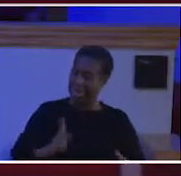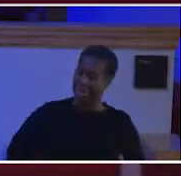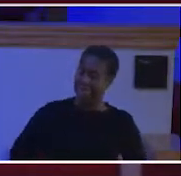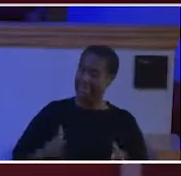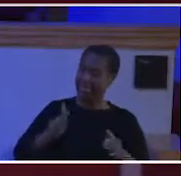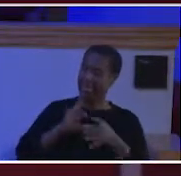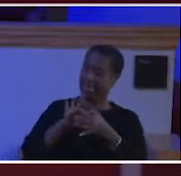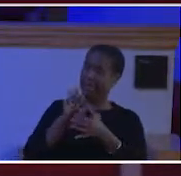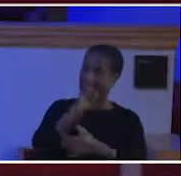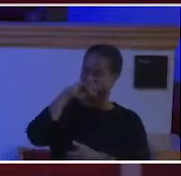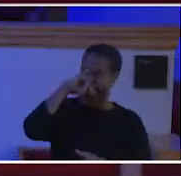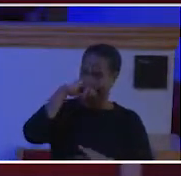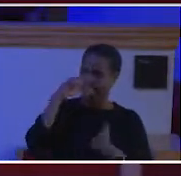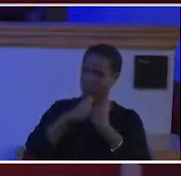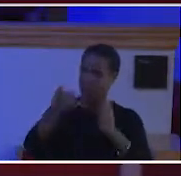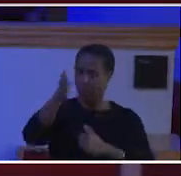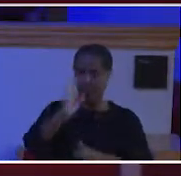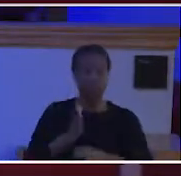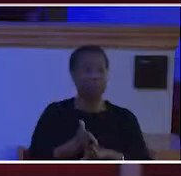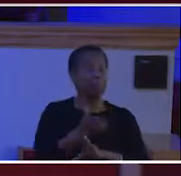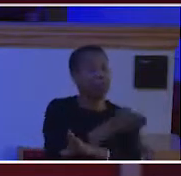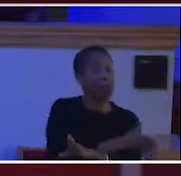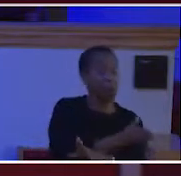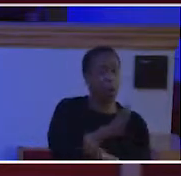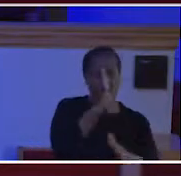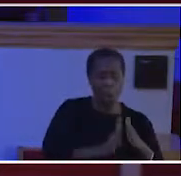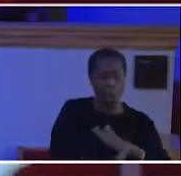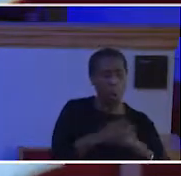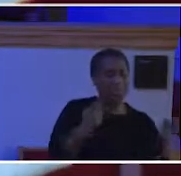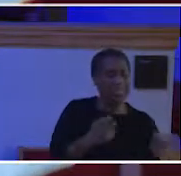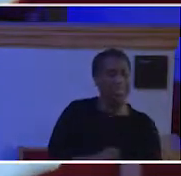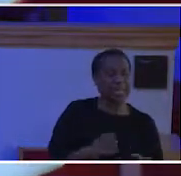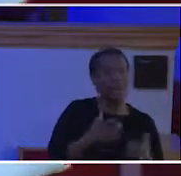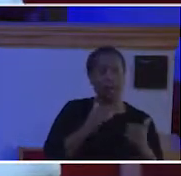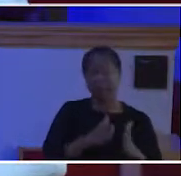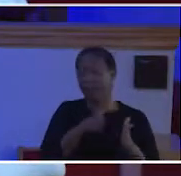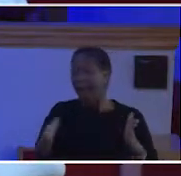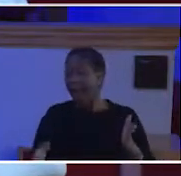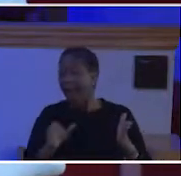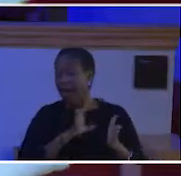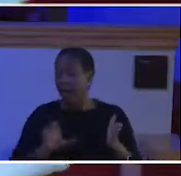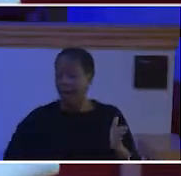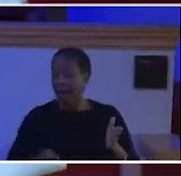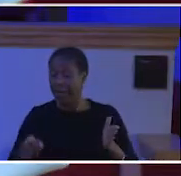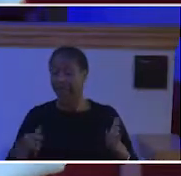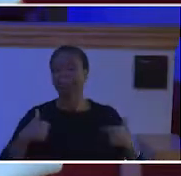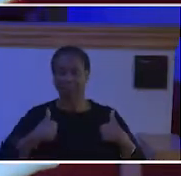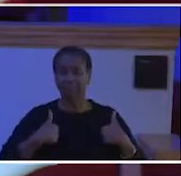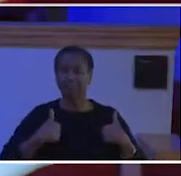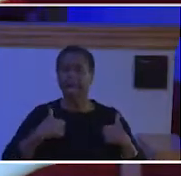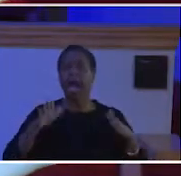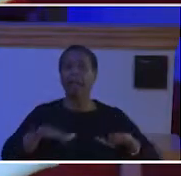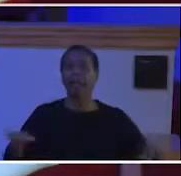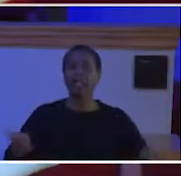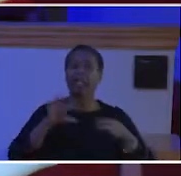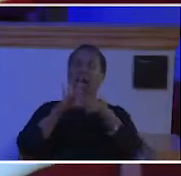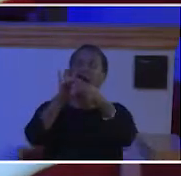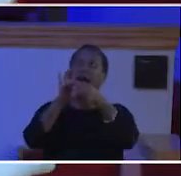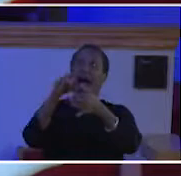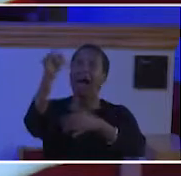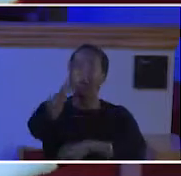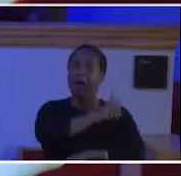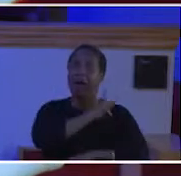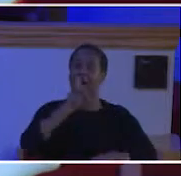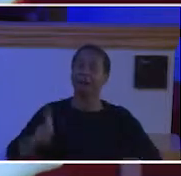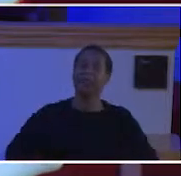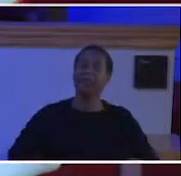Before Christ, I was a lowly sinner, but after Christ, I'm a child of